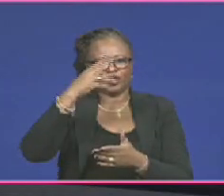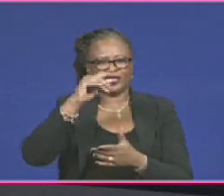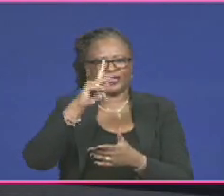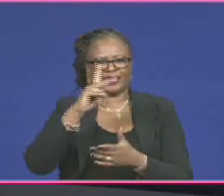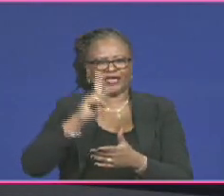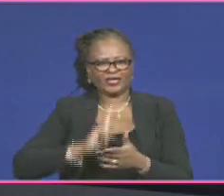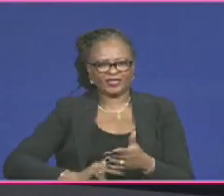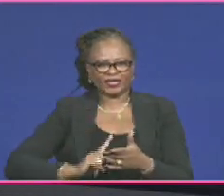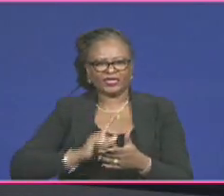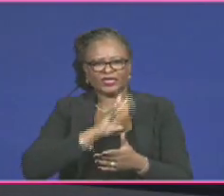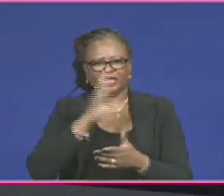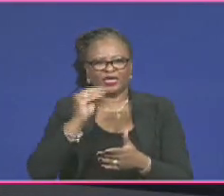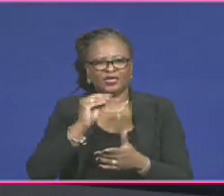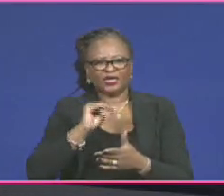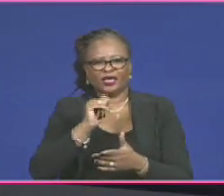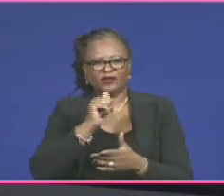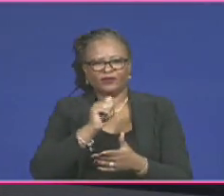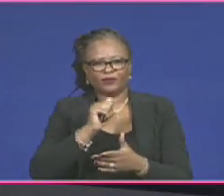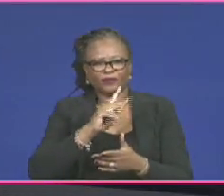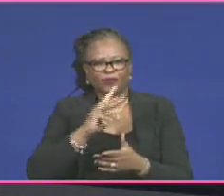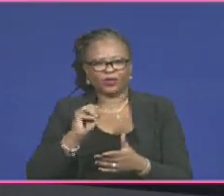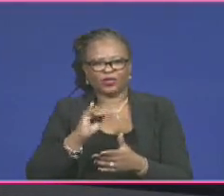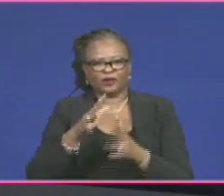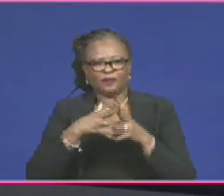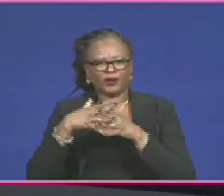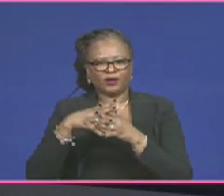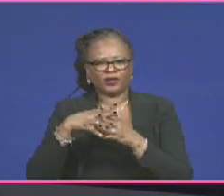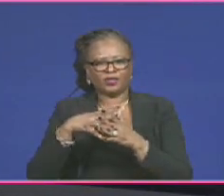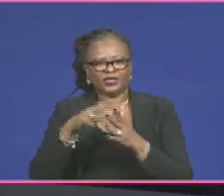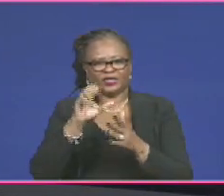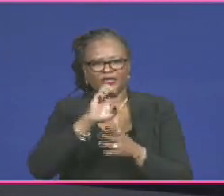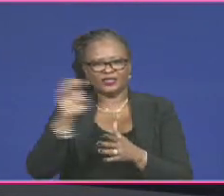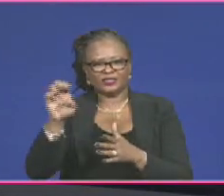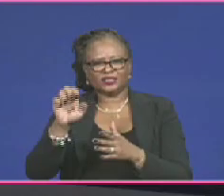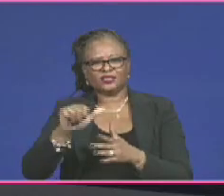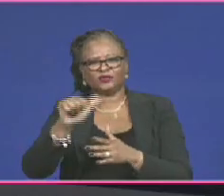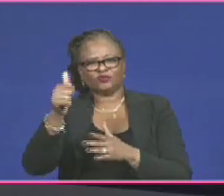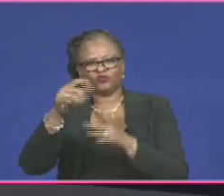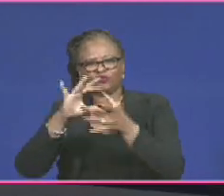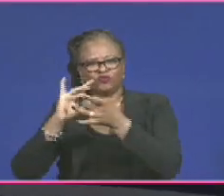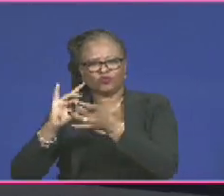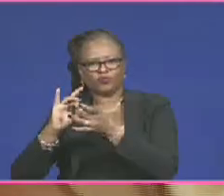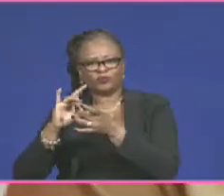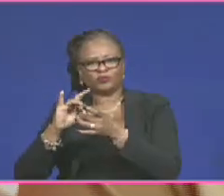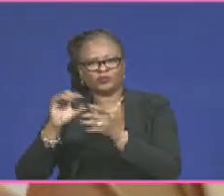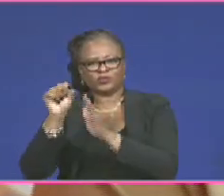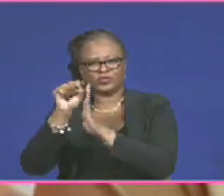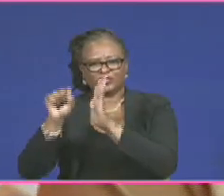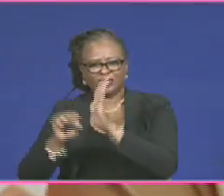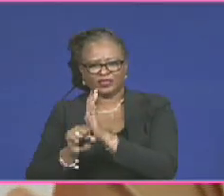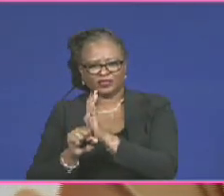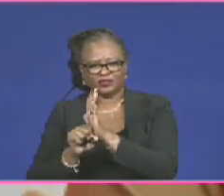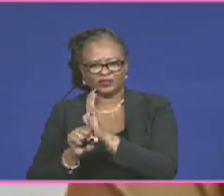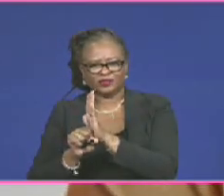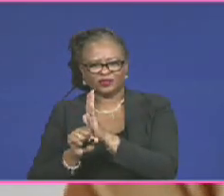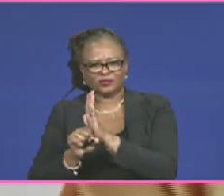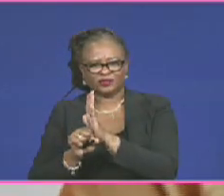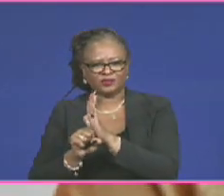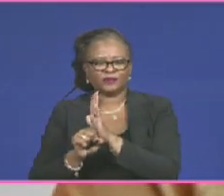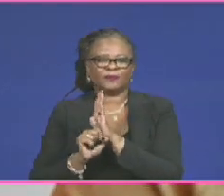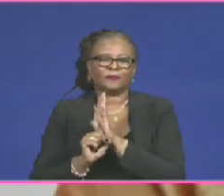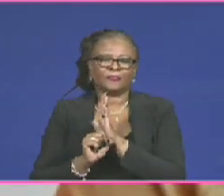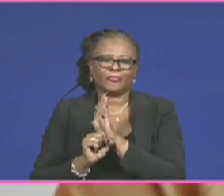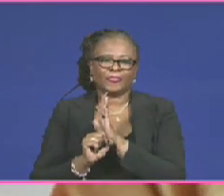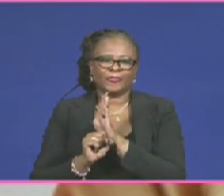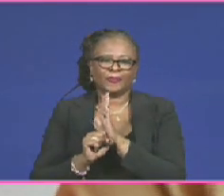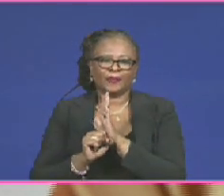Kentucky, UTSA, Vermont from the America East, and Weber State. First of all, thank you. Our entire